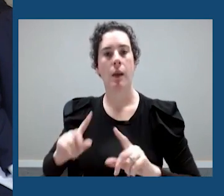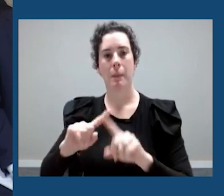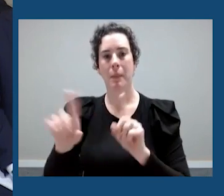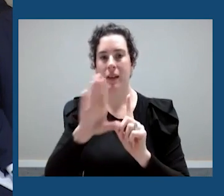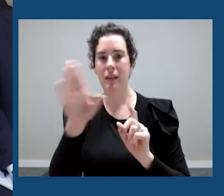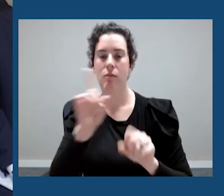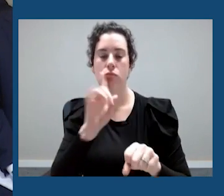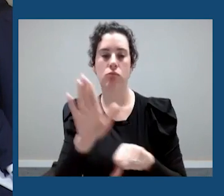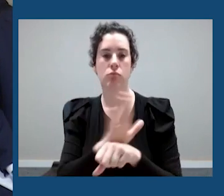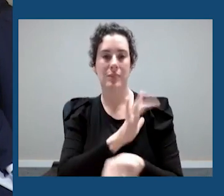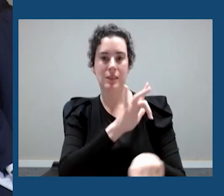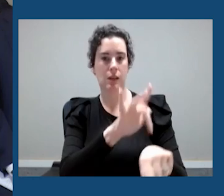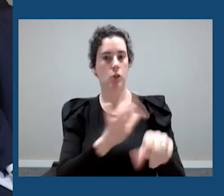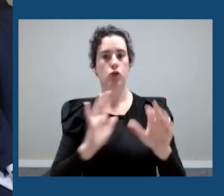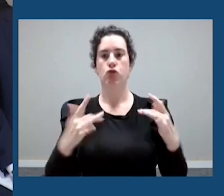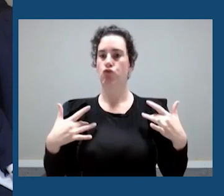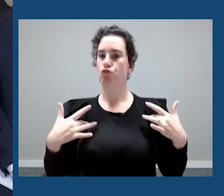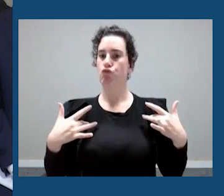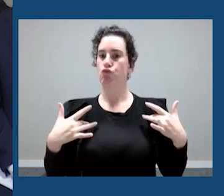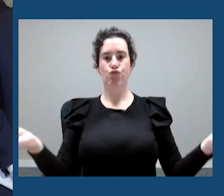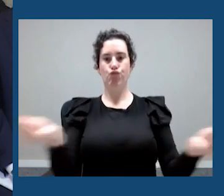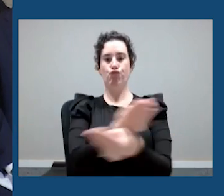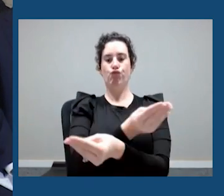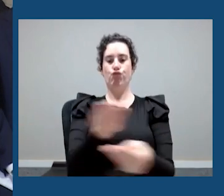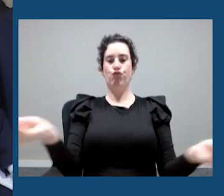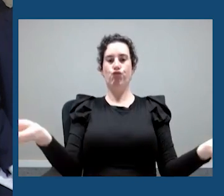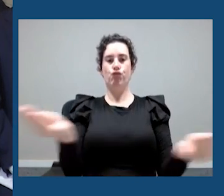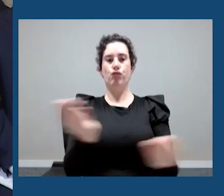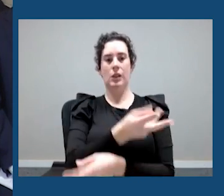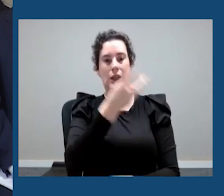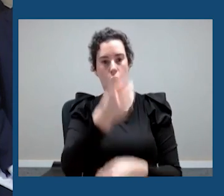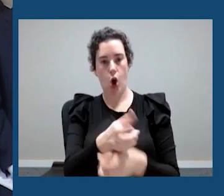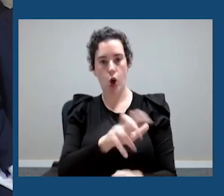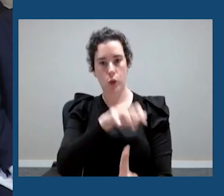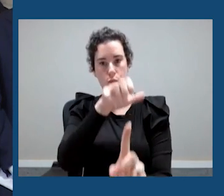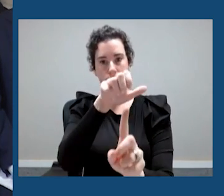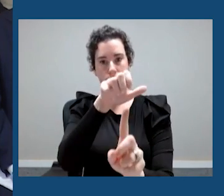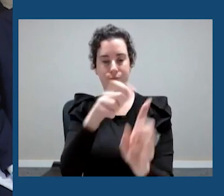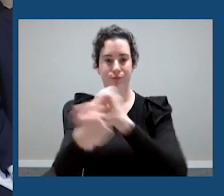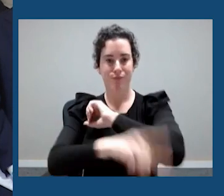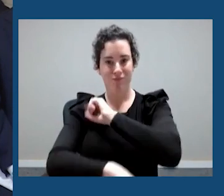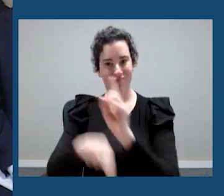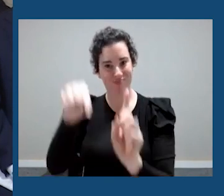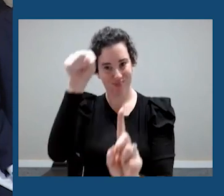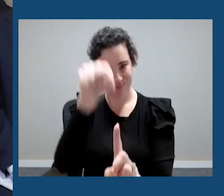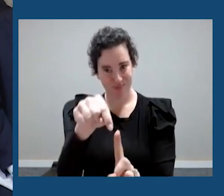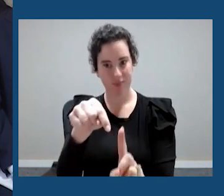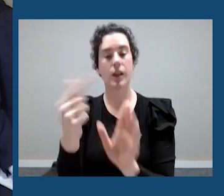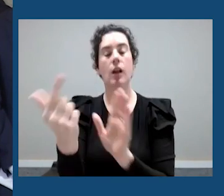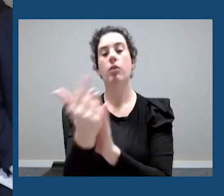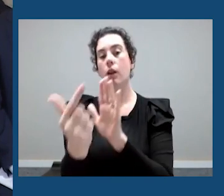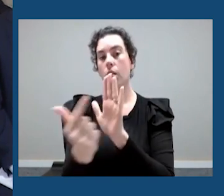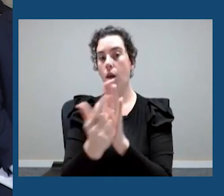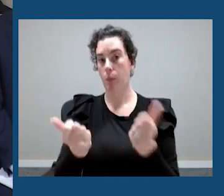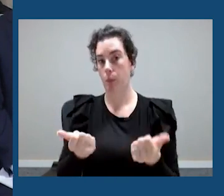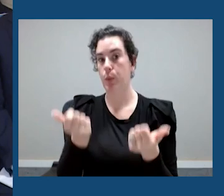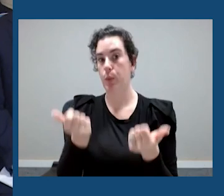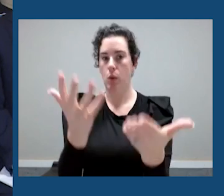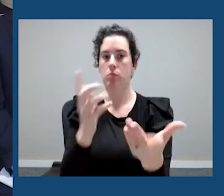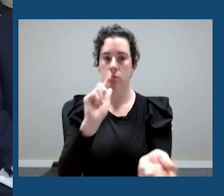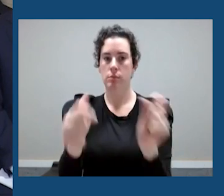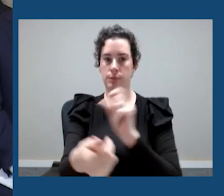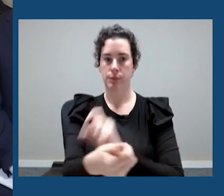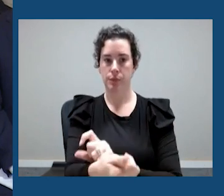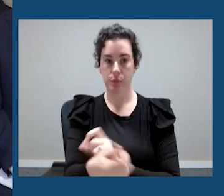possession, which makes it really hard to go after them. The law I'm proposing would change that, allowing prosecutors to hold